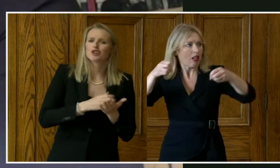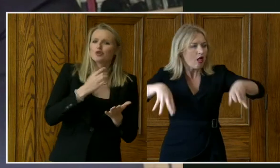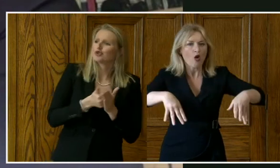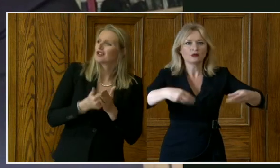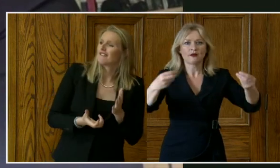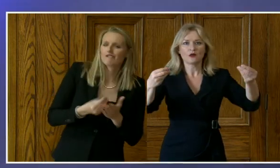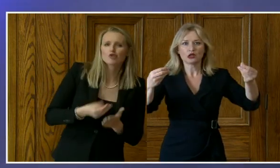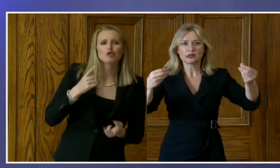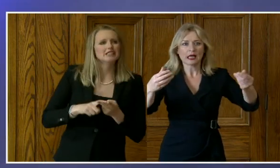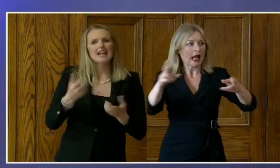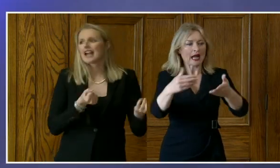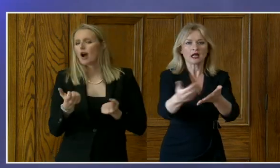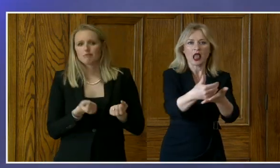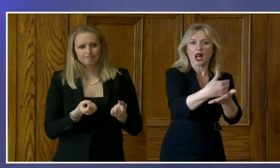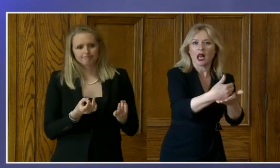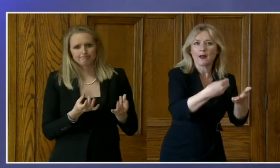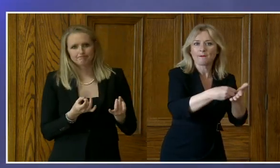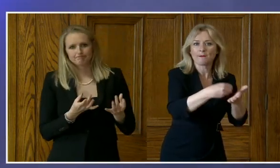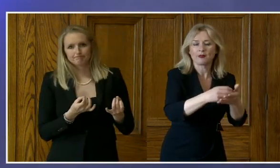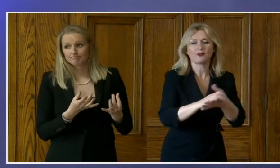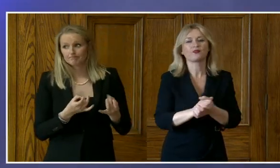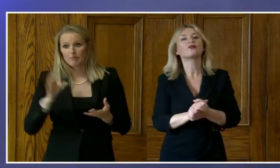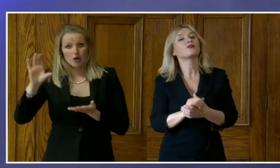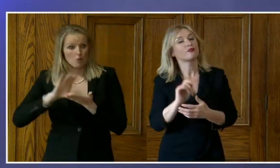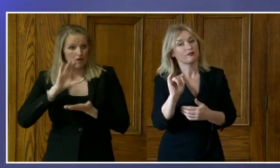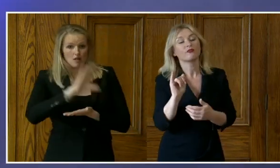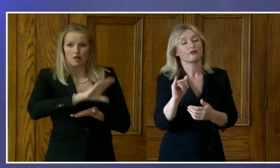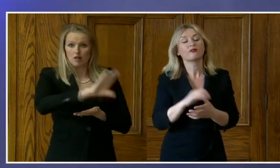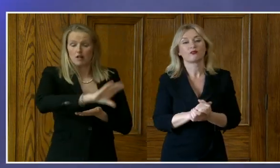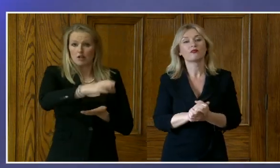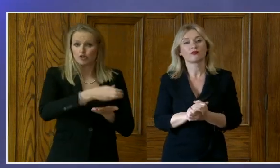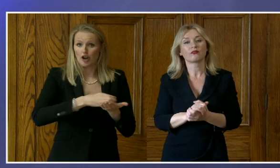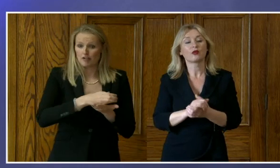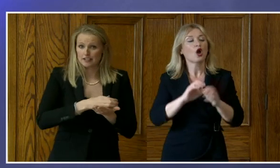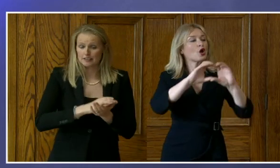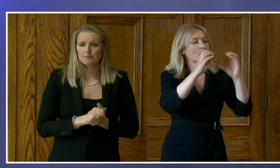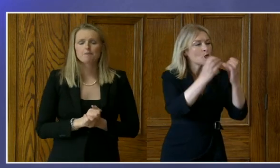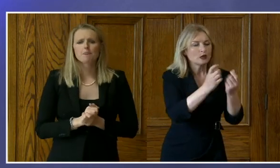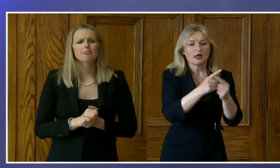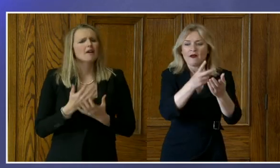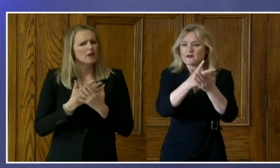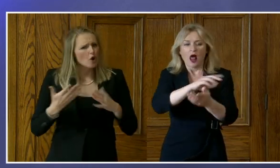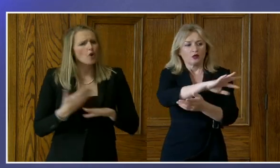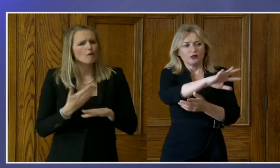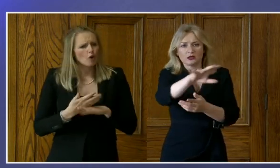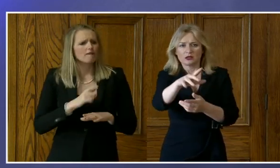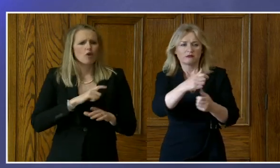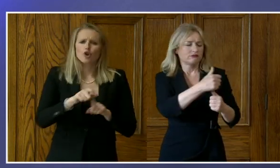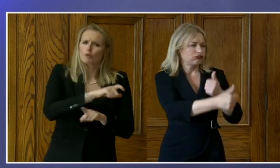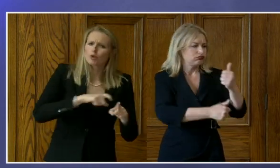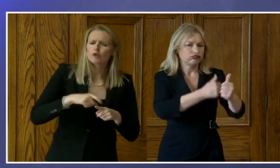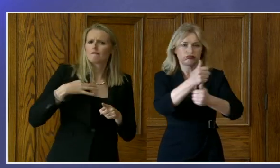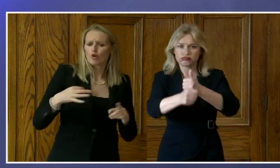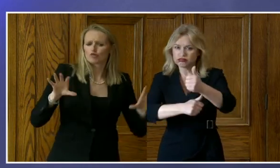when? Yeah, well, I suppose there's been huge work done throughout the community and voluntary sector, and obviously I want to commend them as a